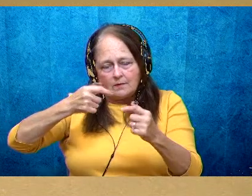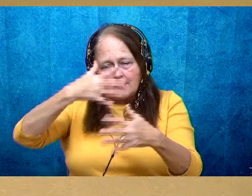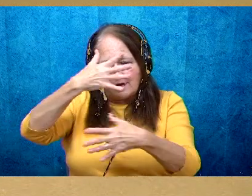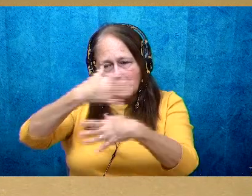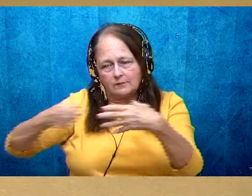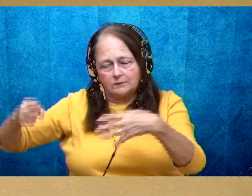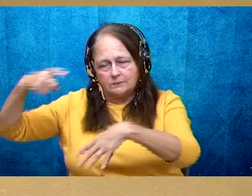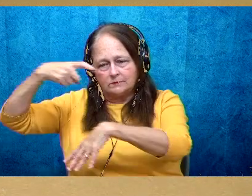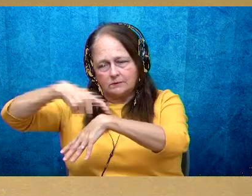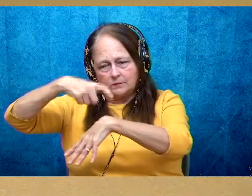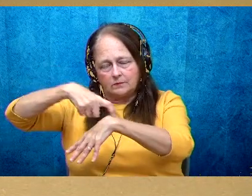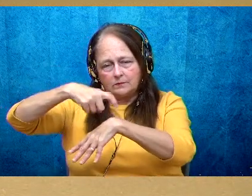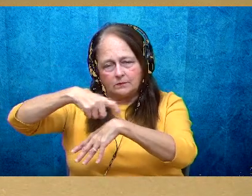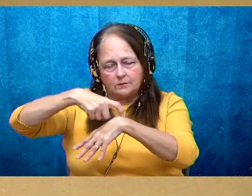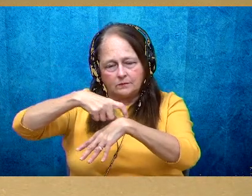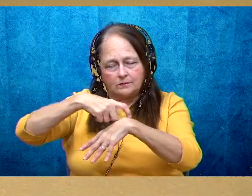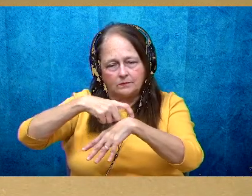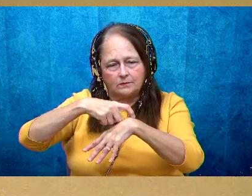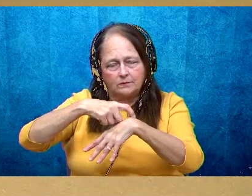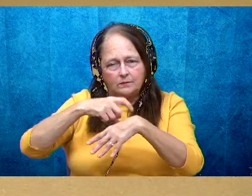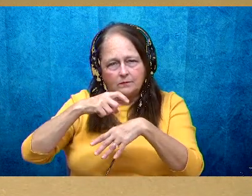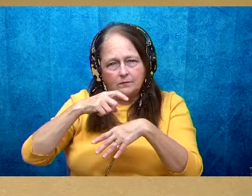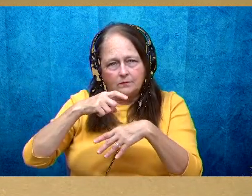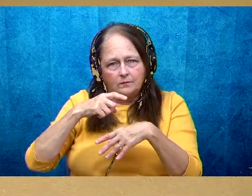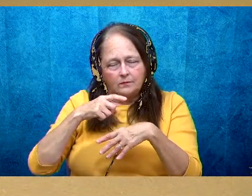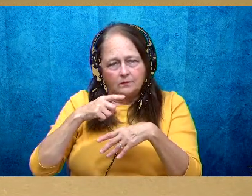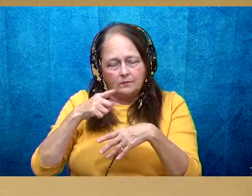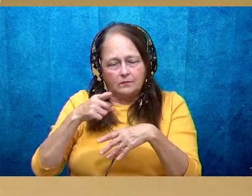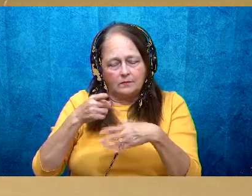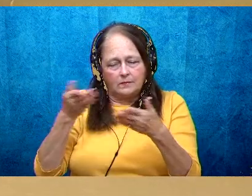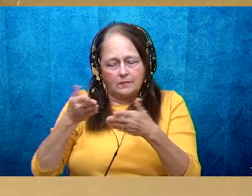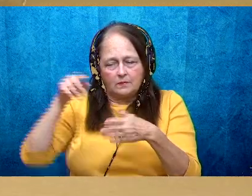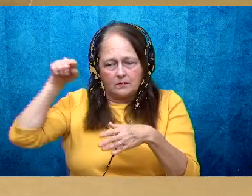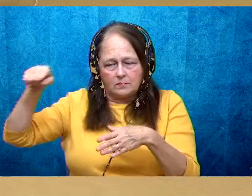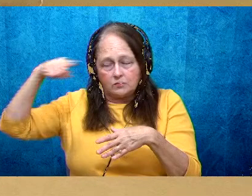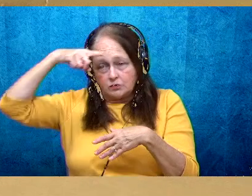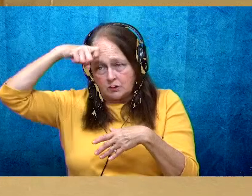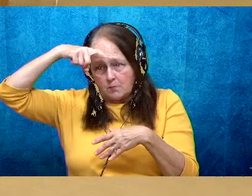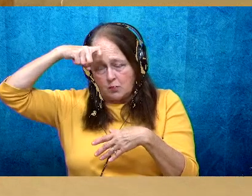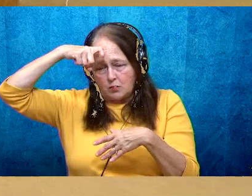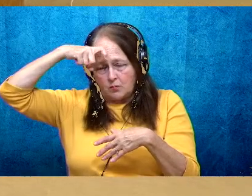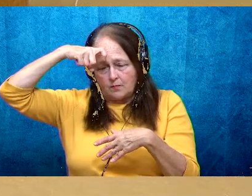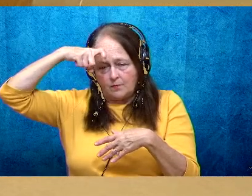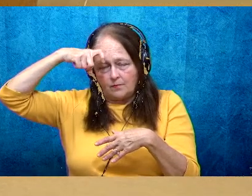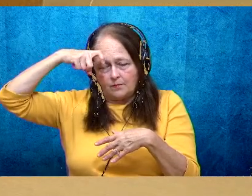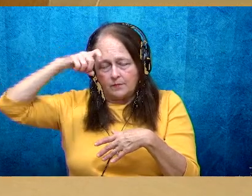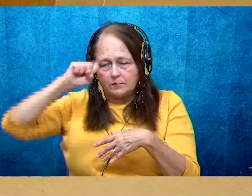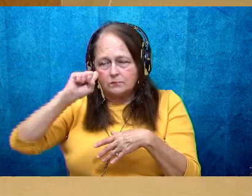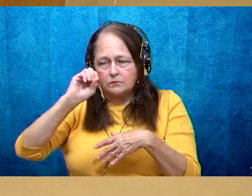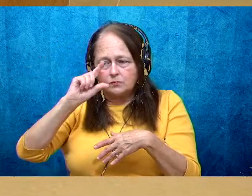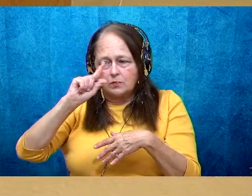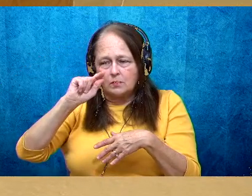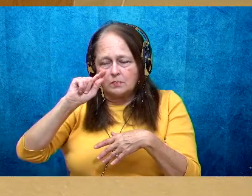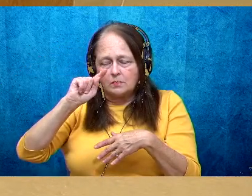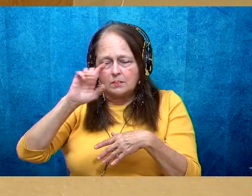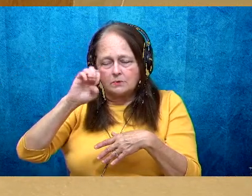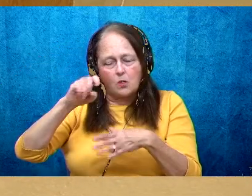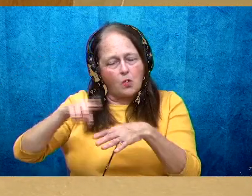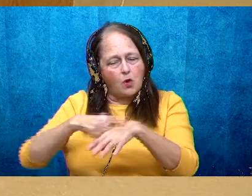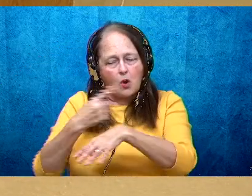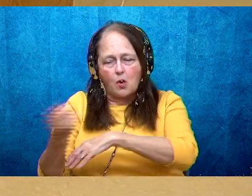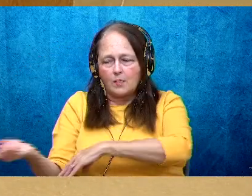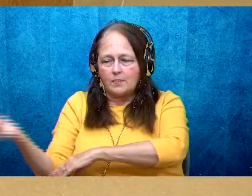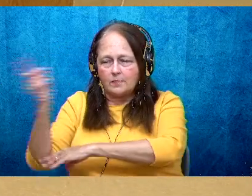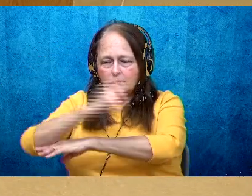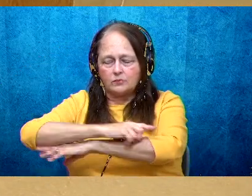time. All right, so if I'm over here at summer, this solstice is going to be the longest day of the year. This